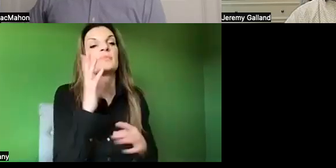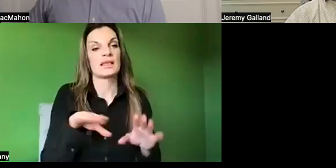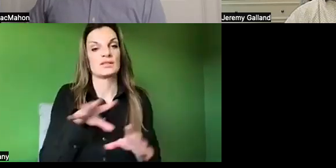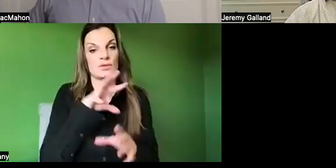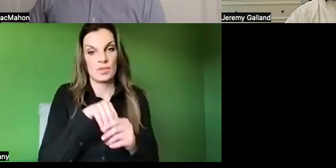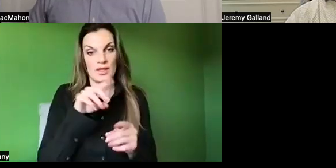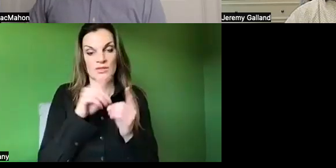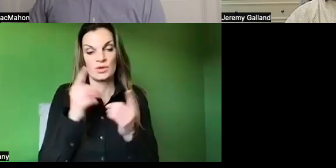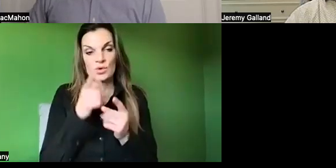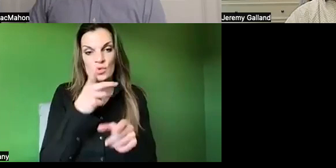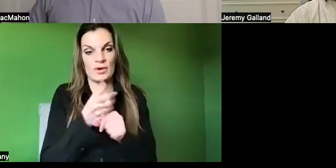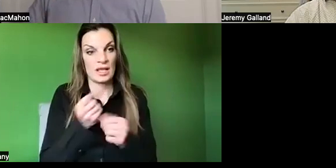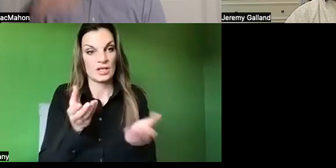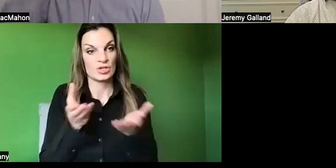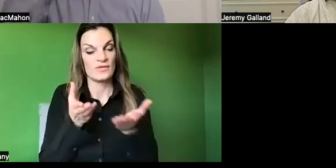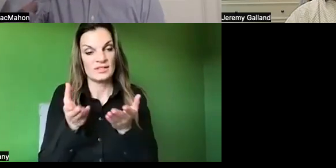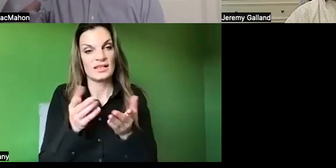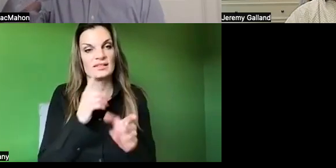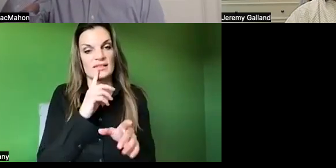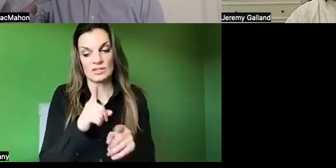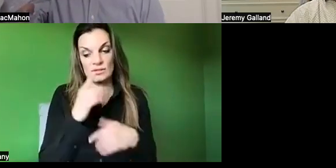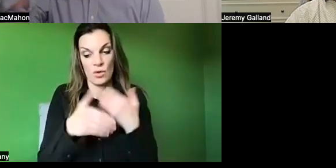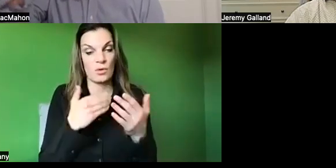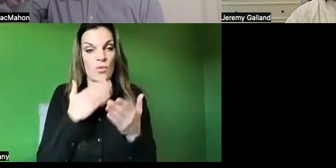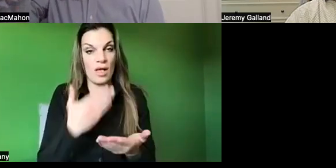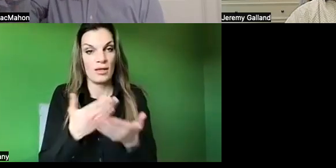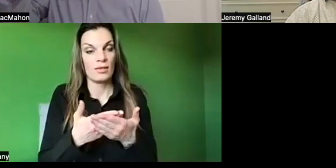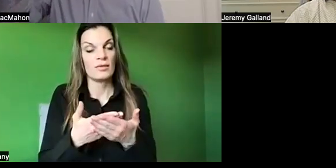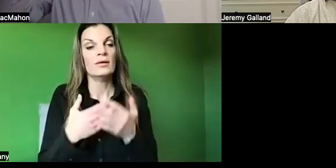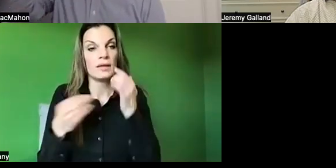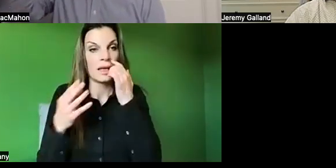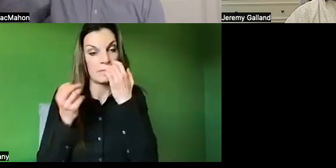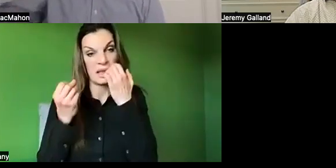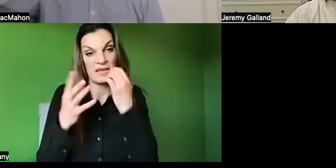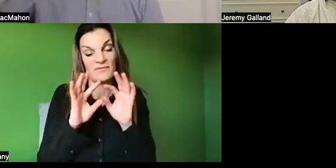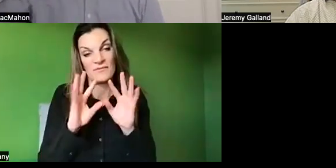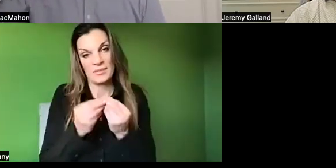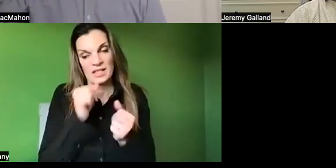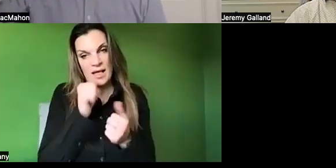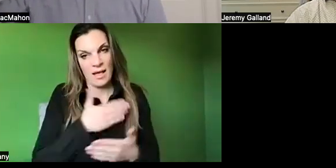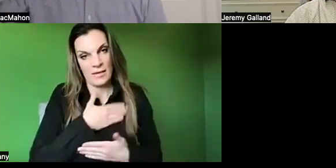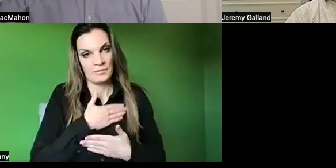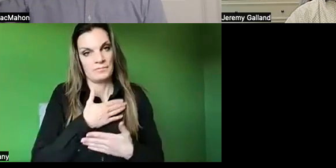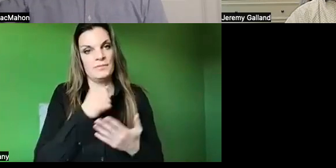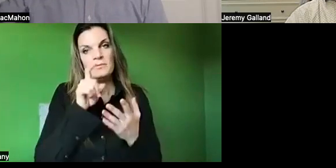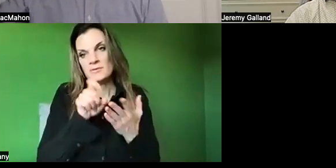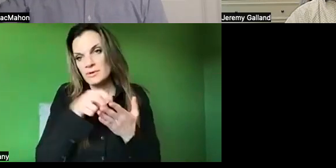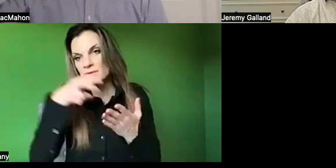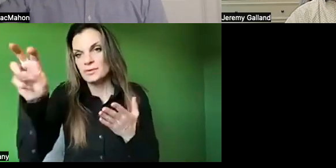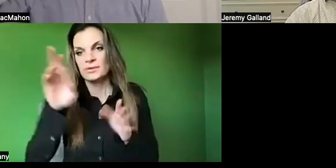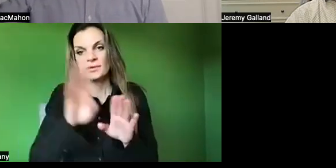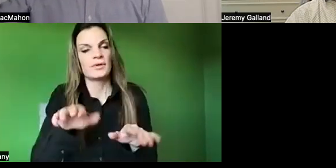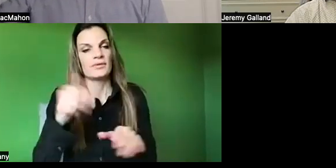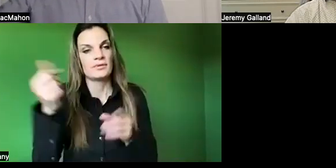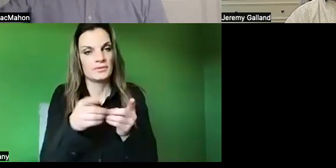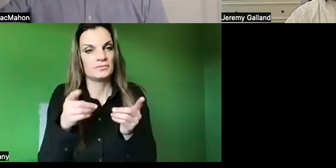receiving services and it's going well. There are many families that aren't happy, or people who have to send their children out of district. I